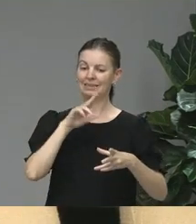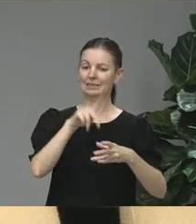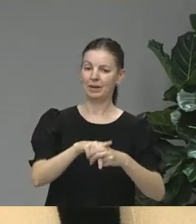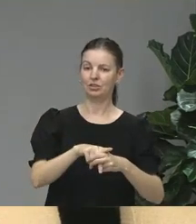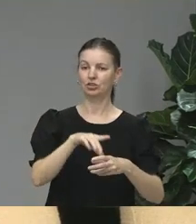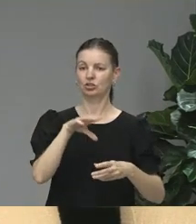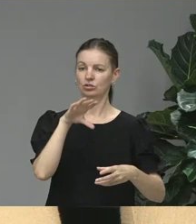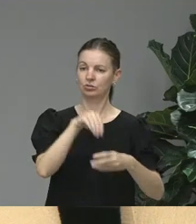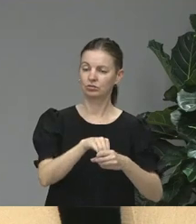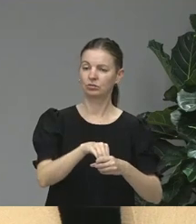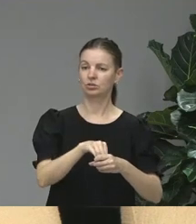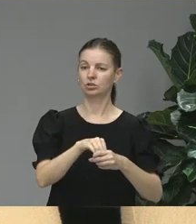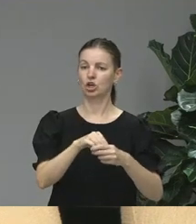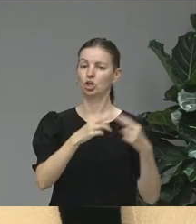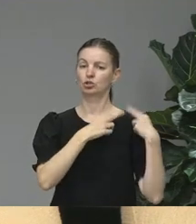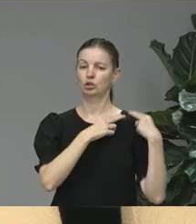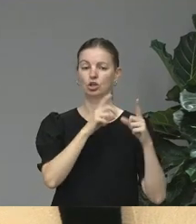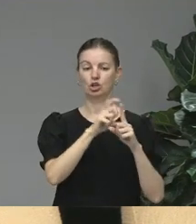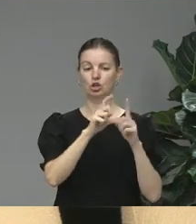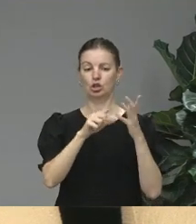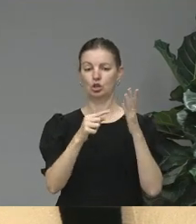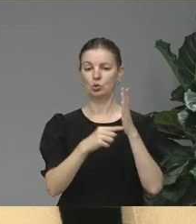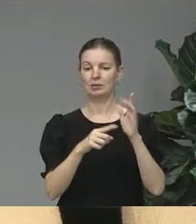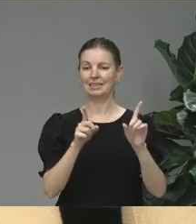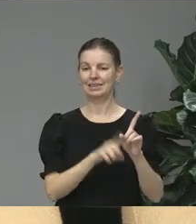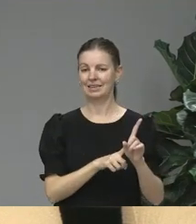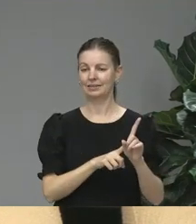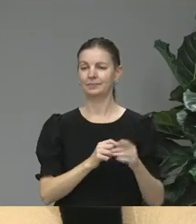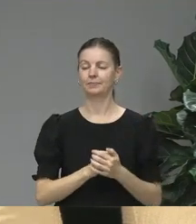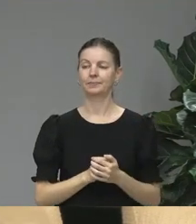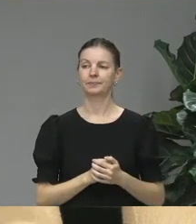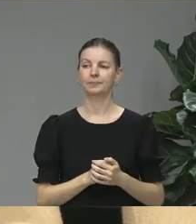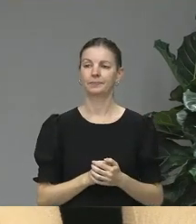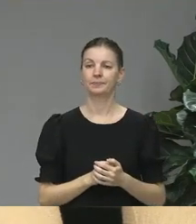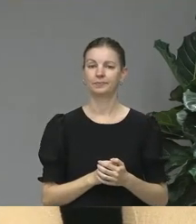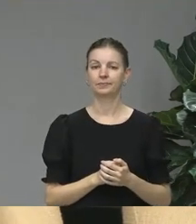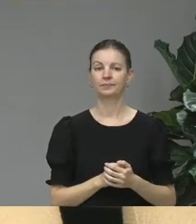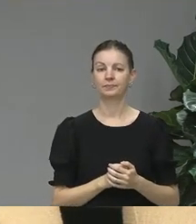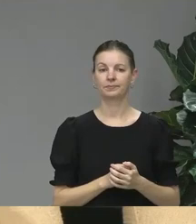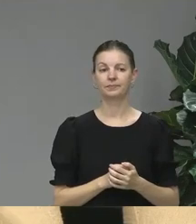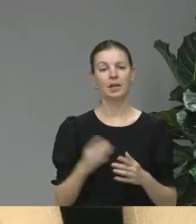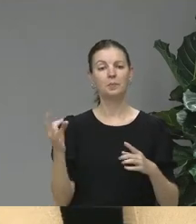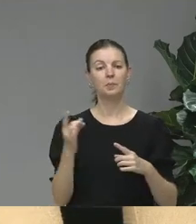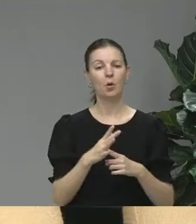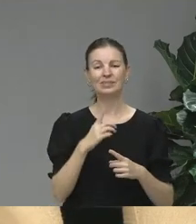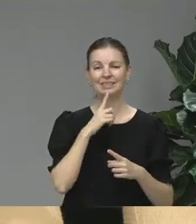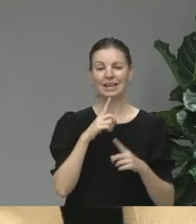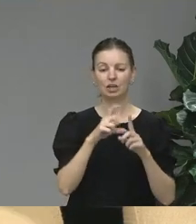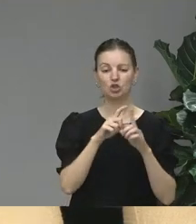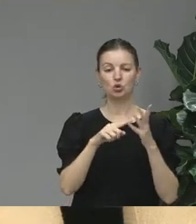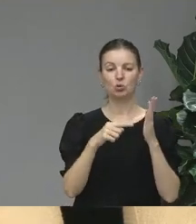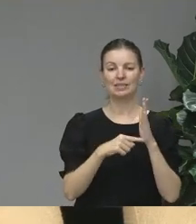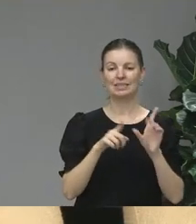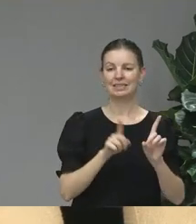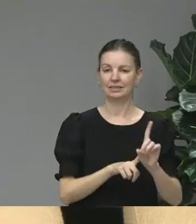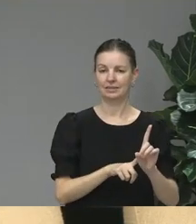It was important to call it a duty rather than just a sense of an obligation to consult.